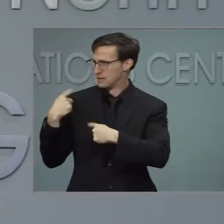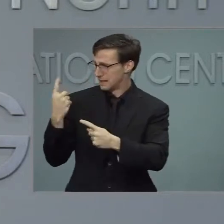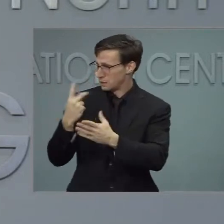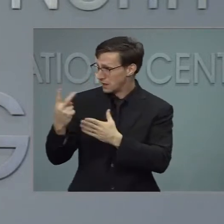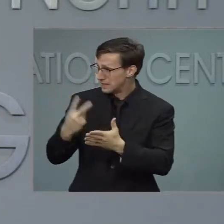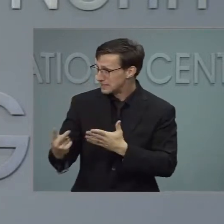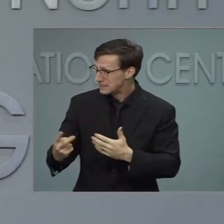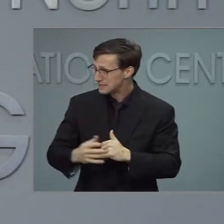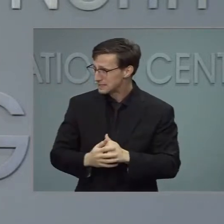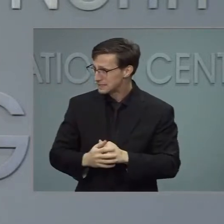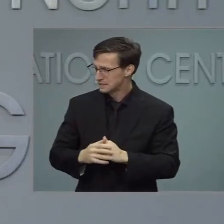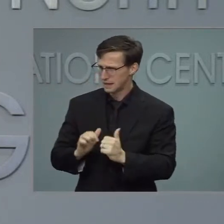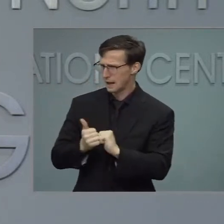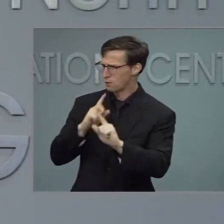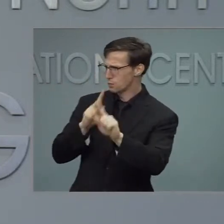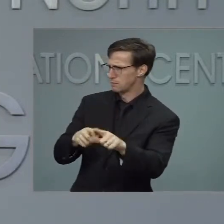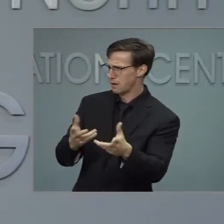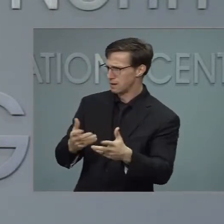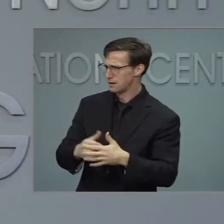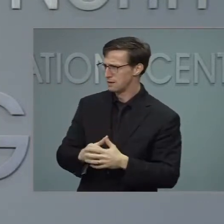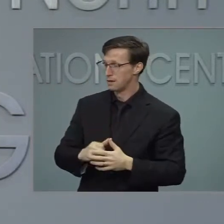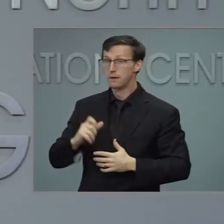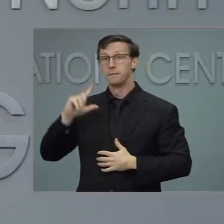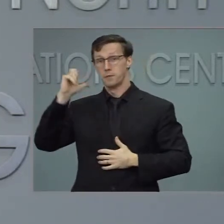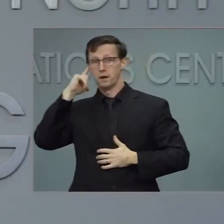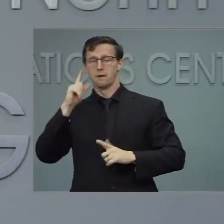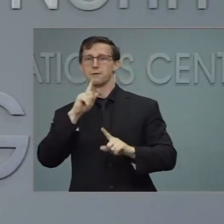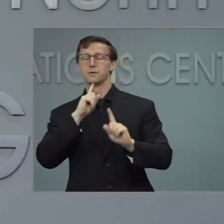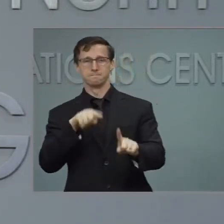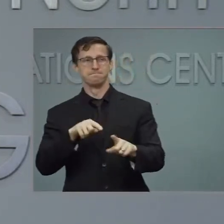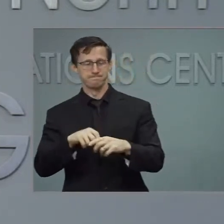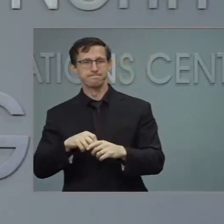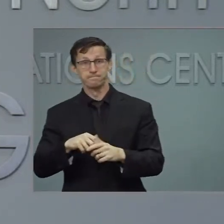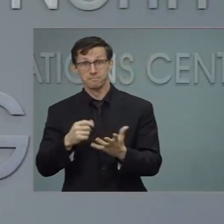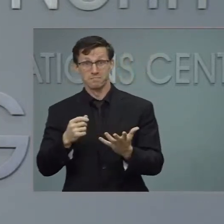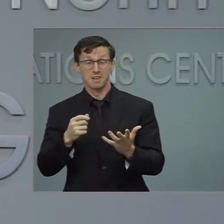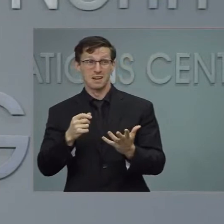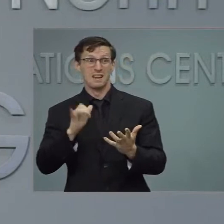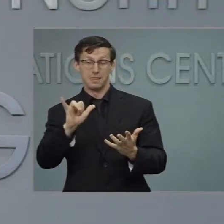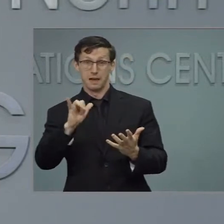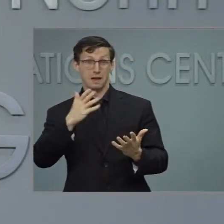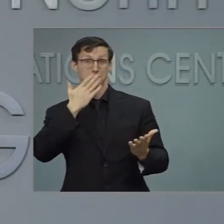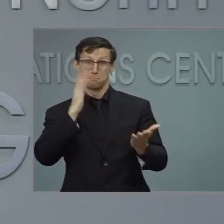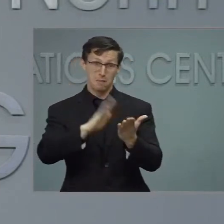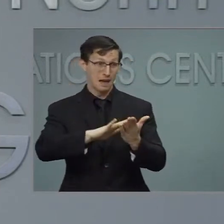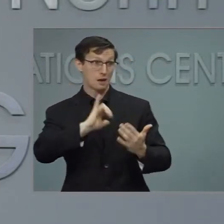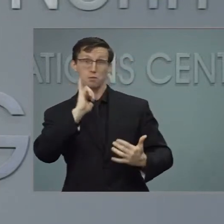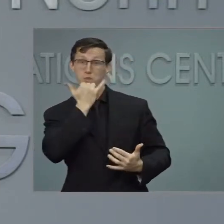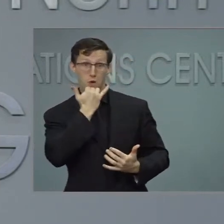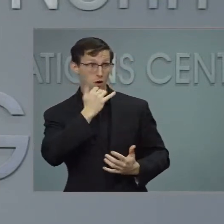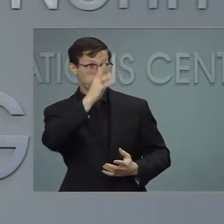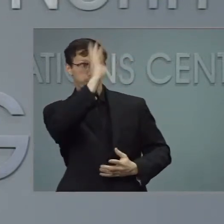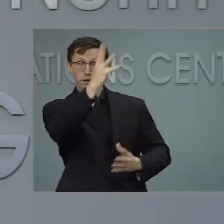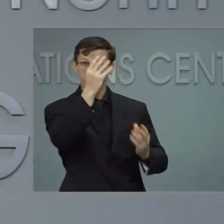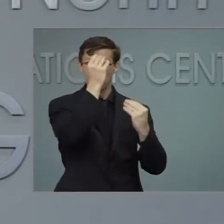Battling disinformation is a part of making sure everybody gets vaccinated.